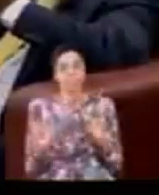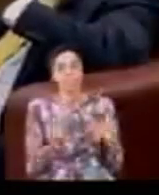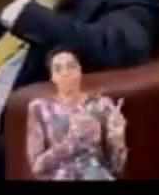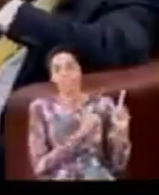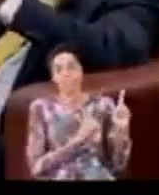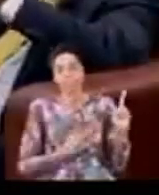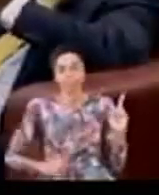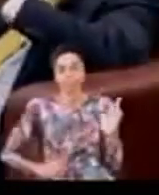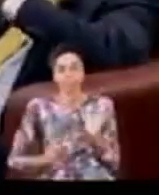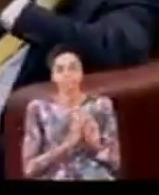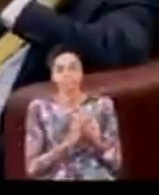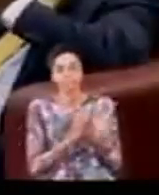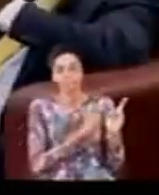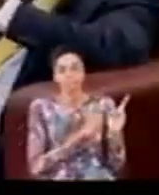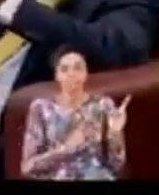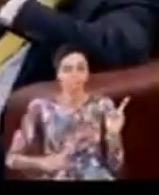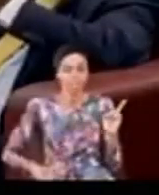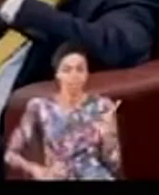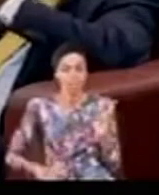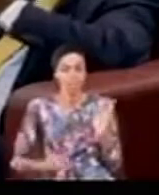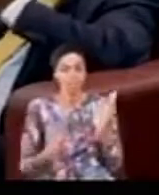praise the Lord.